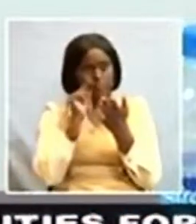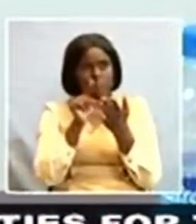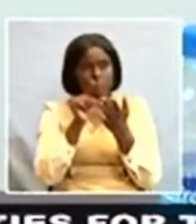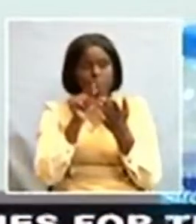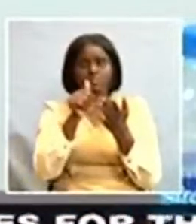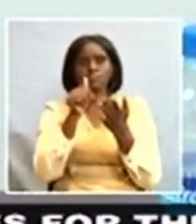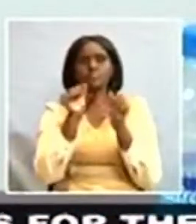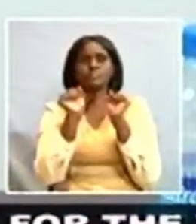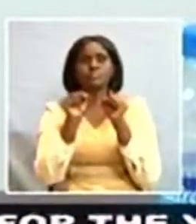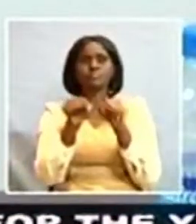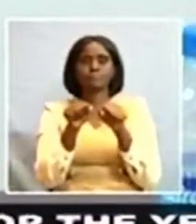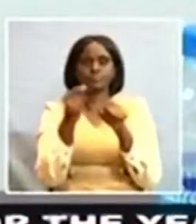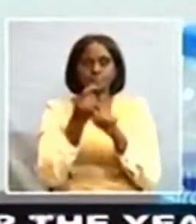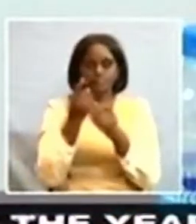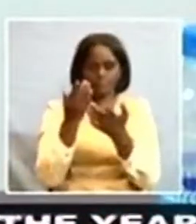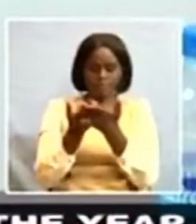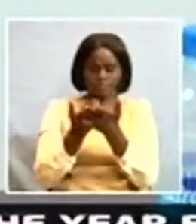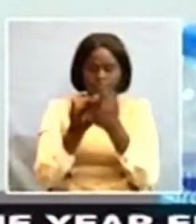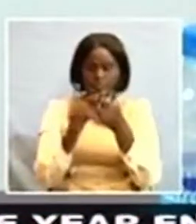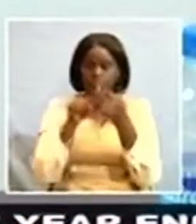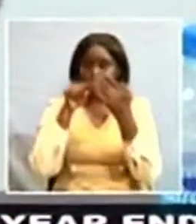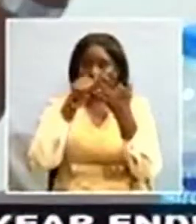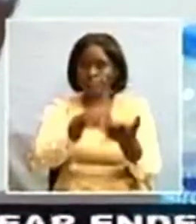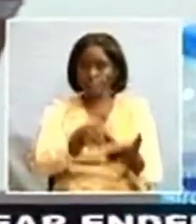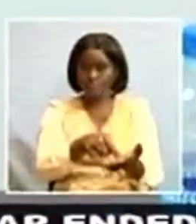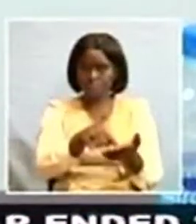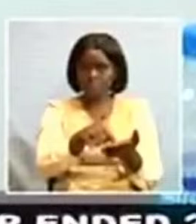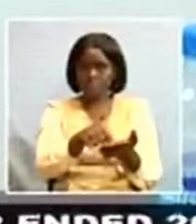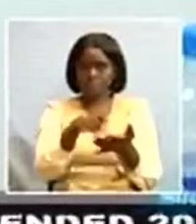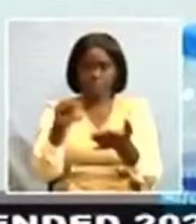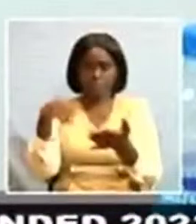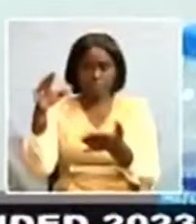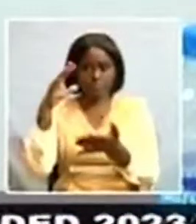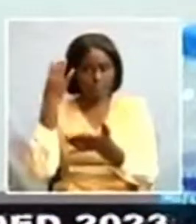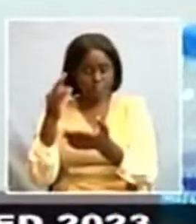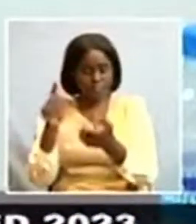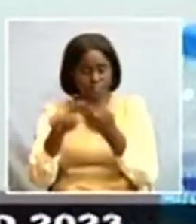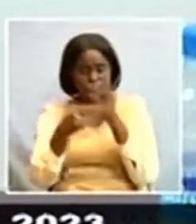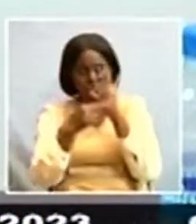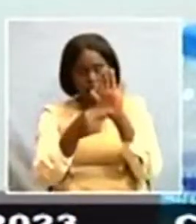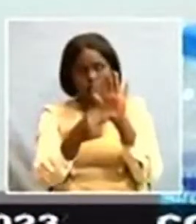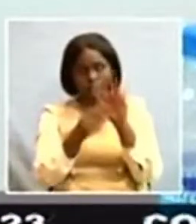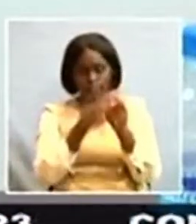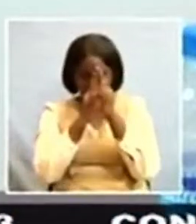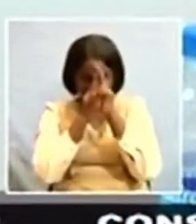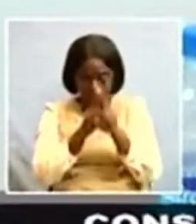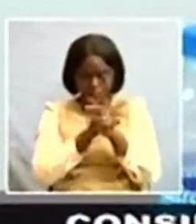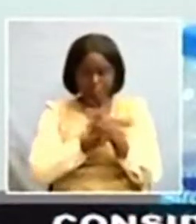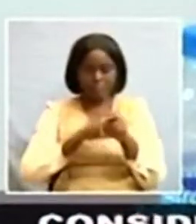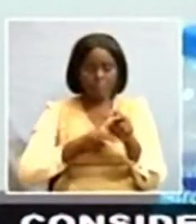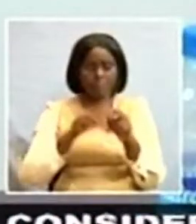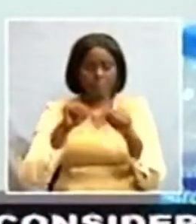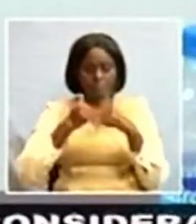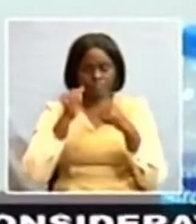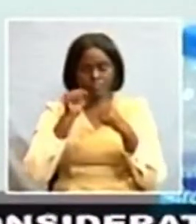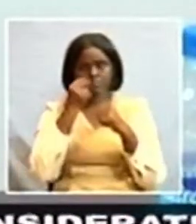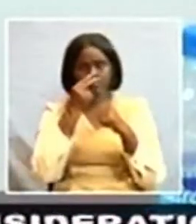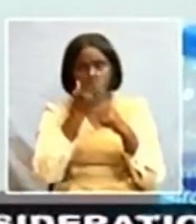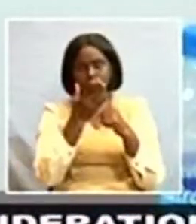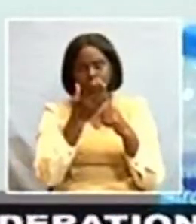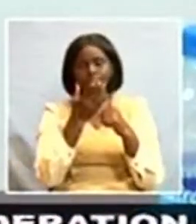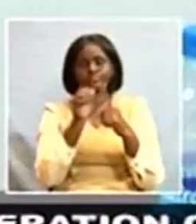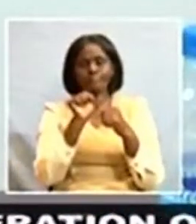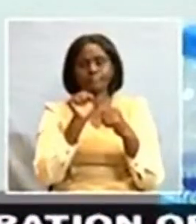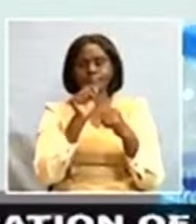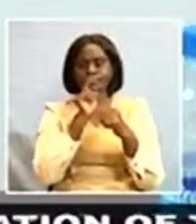are you able from there to point to it, give Secretariat to show the honourable member so that we see